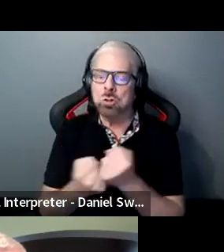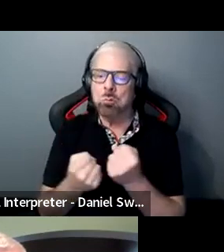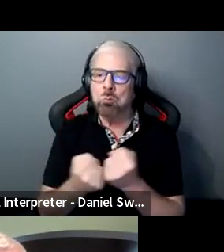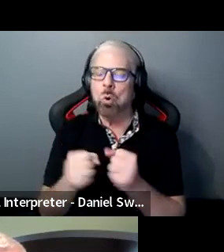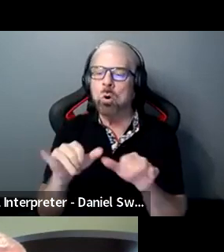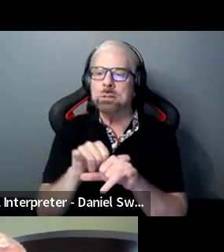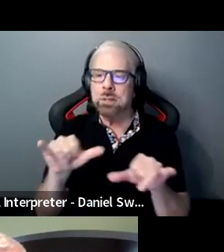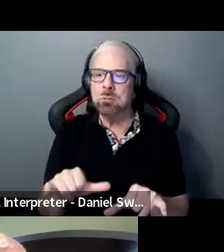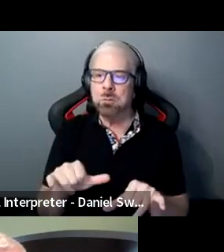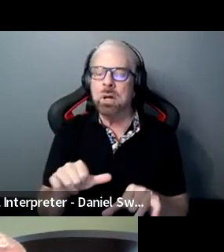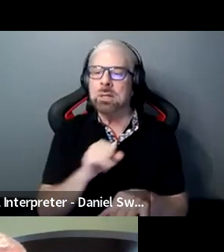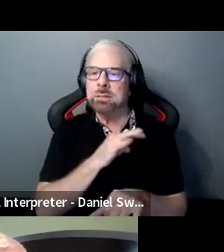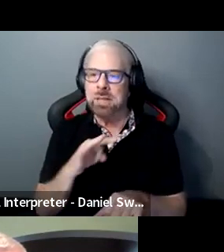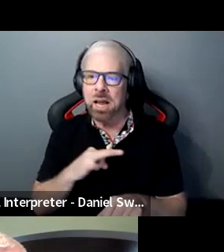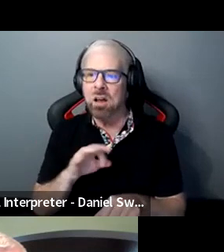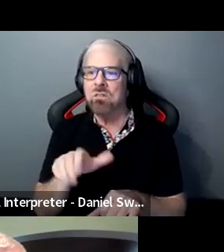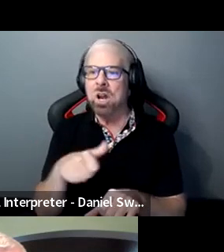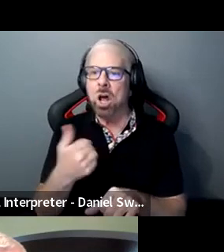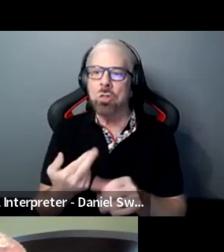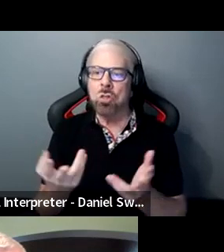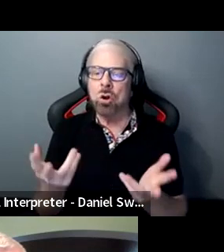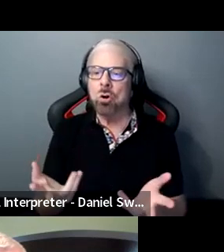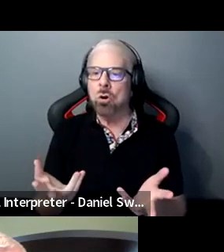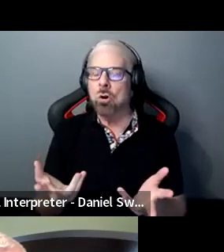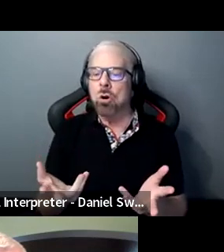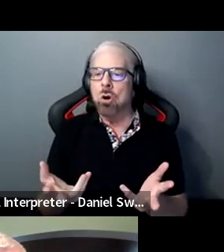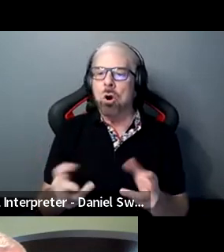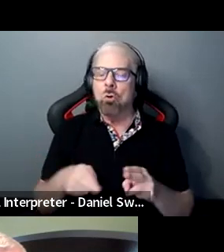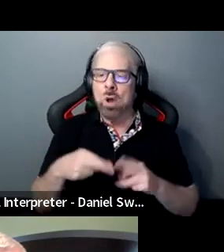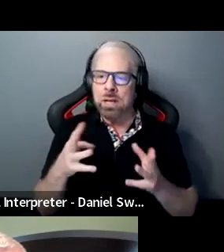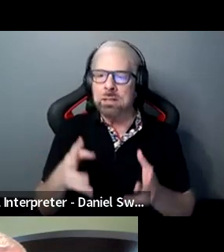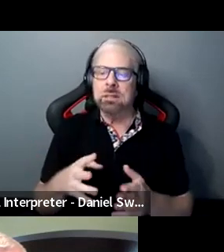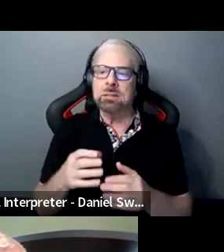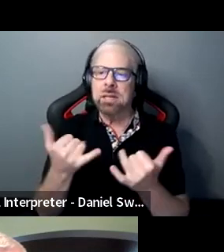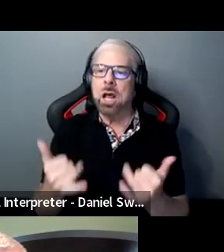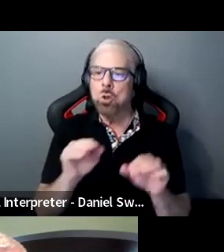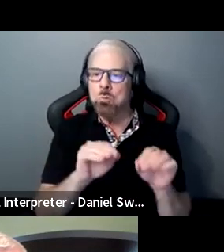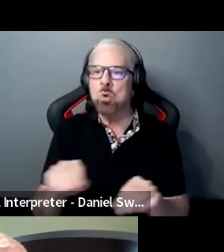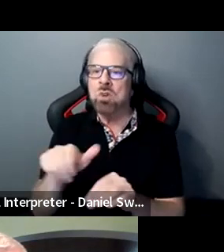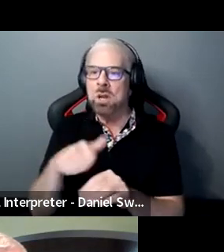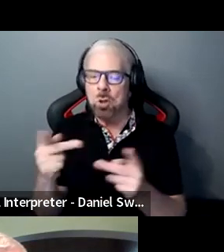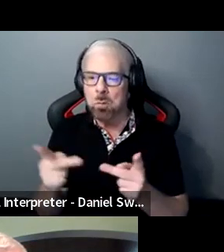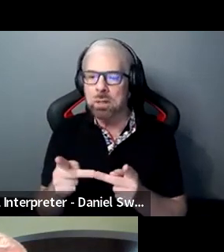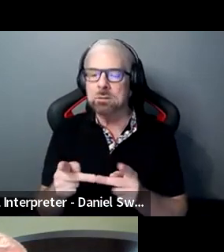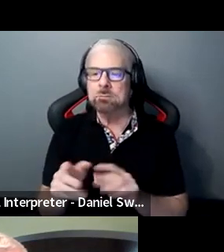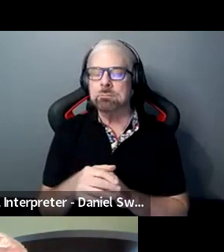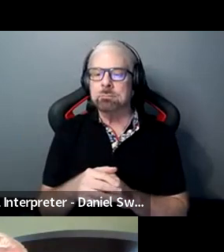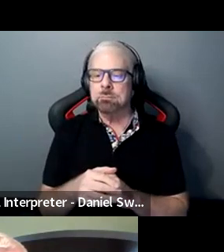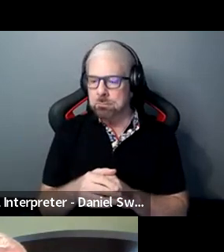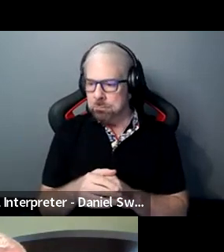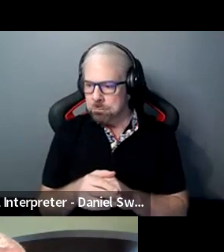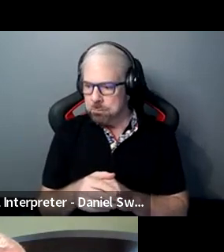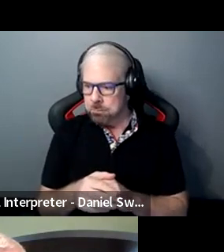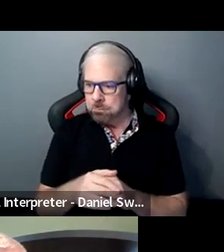staff and other residents of Glenwood. And now they're being moved somewhere else, Yeah. Well, Yeah.